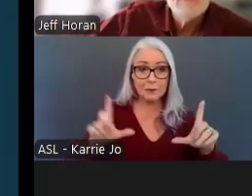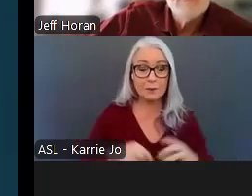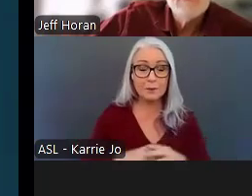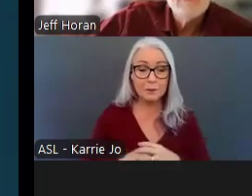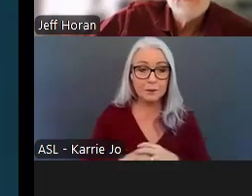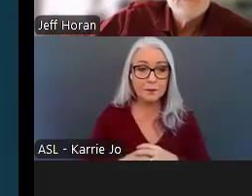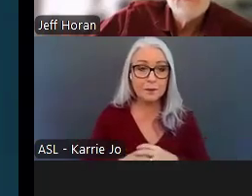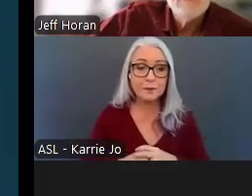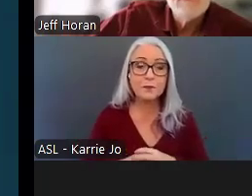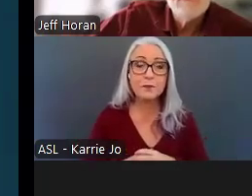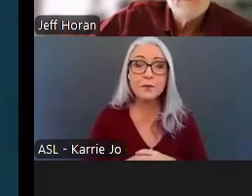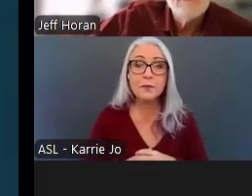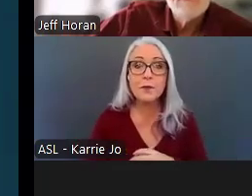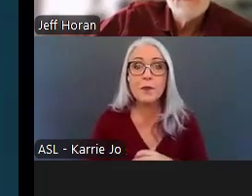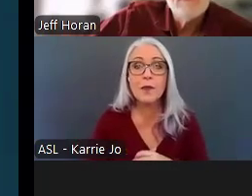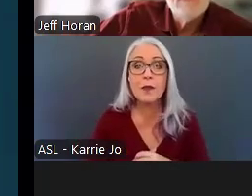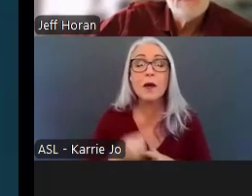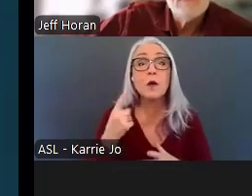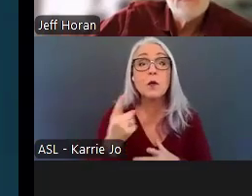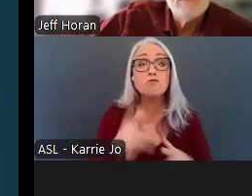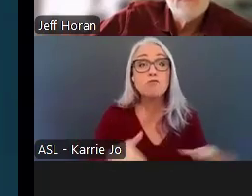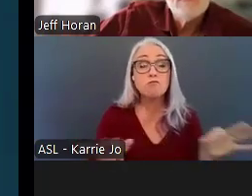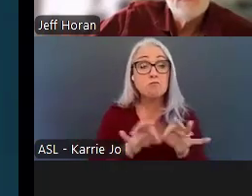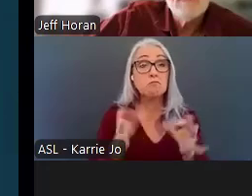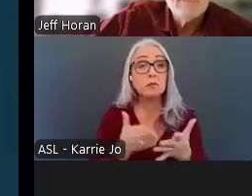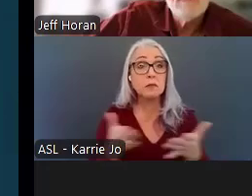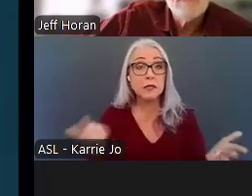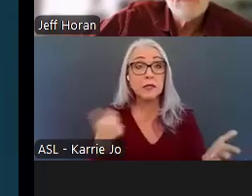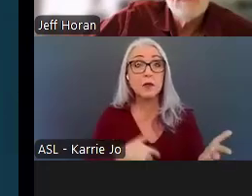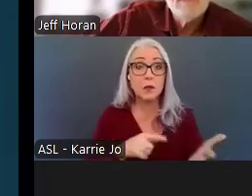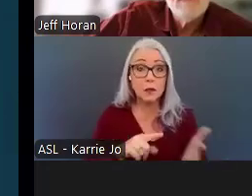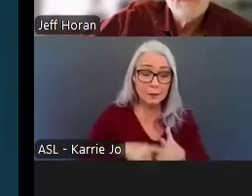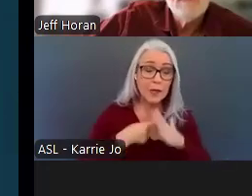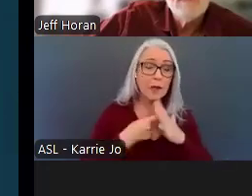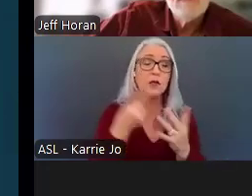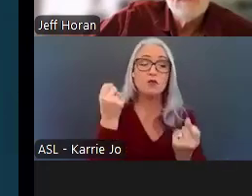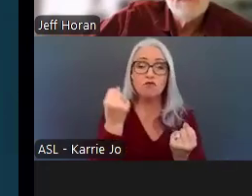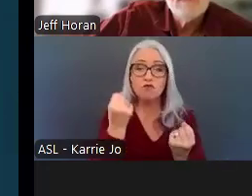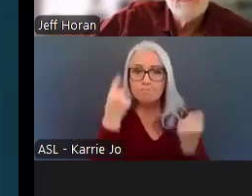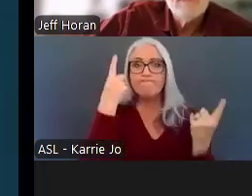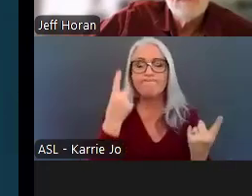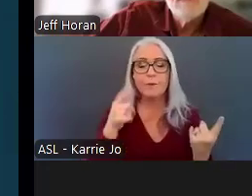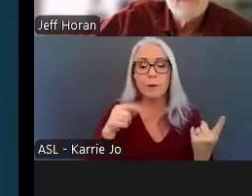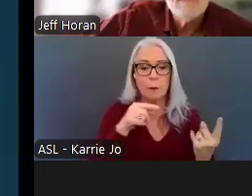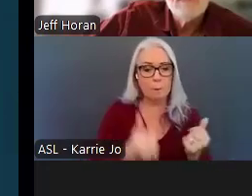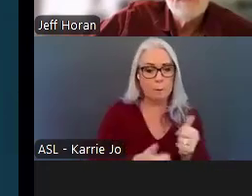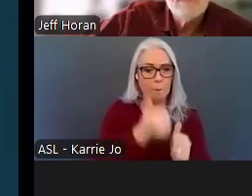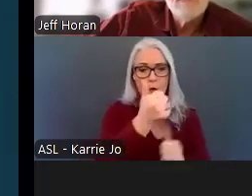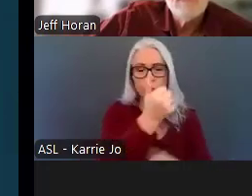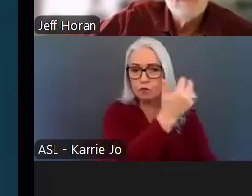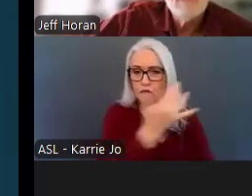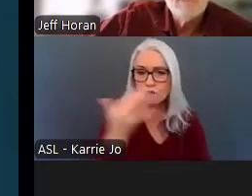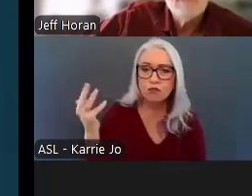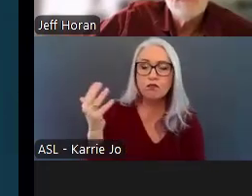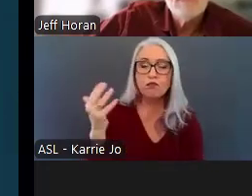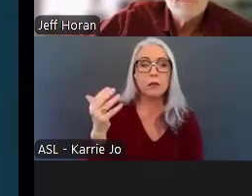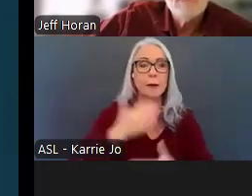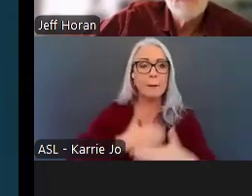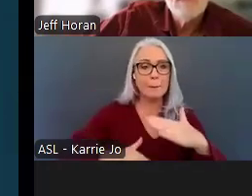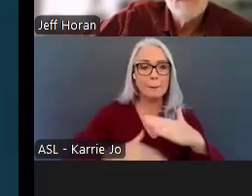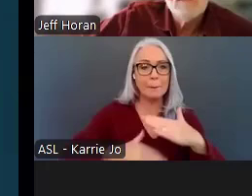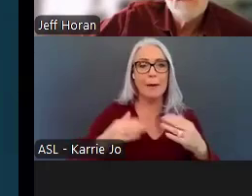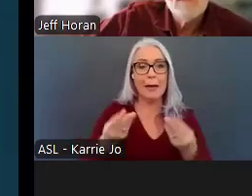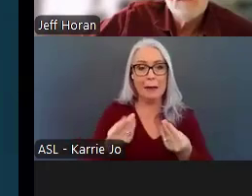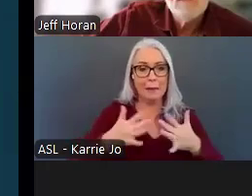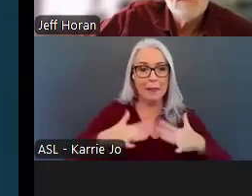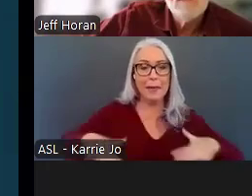And so one of the key things that we became to realize is that most of our forests, bottomland hardwoods, and true for